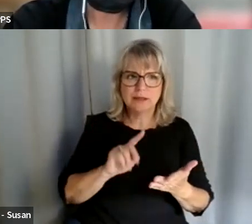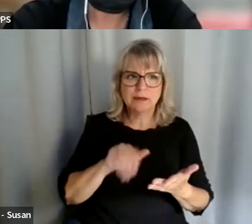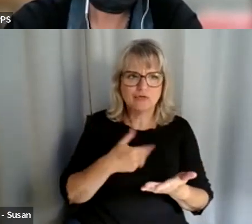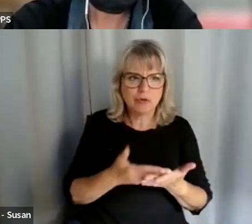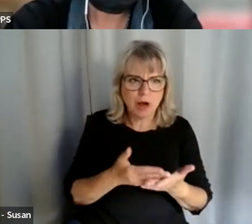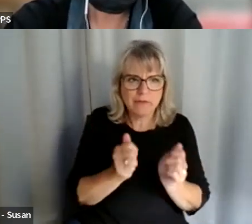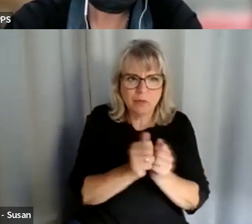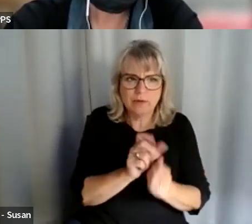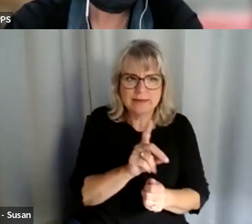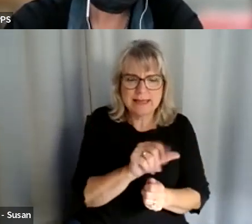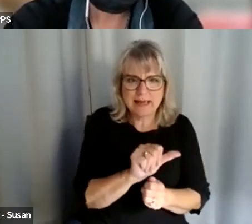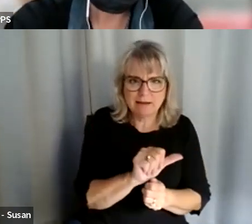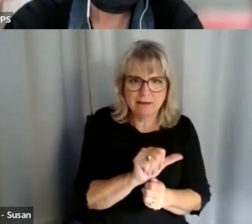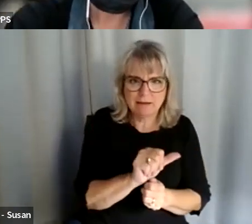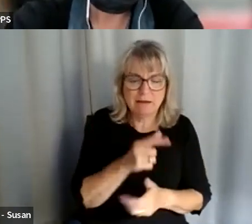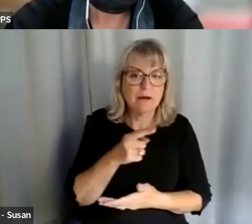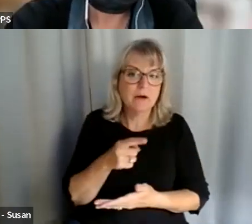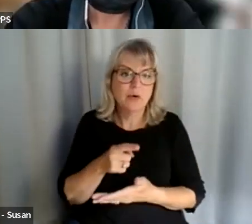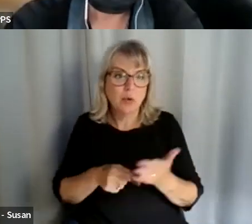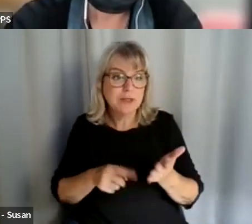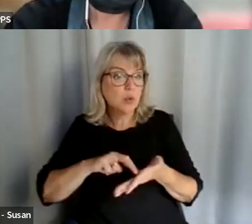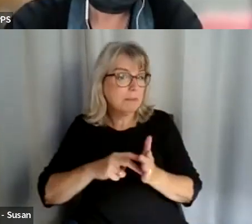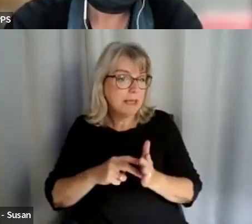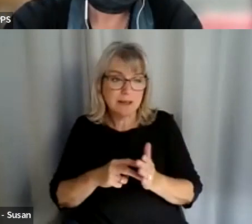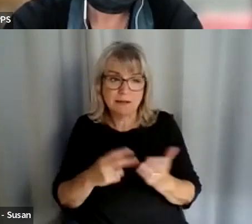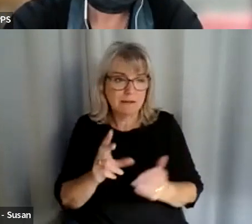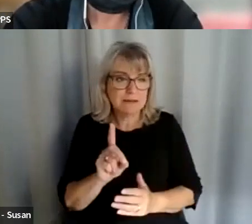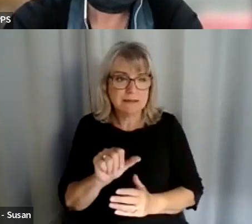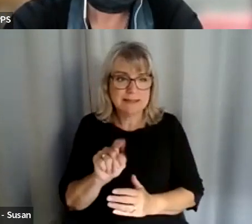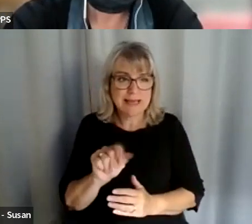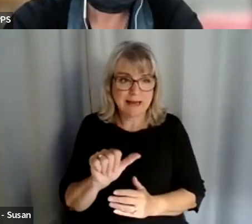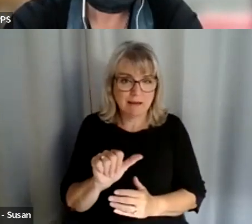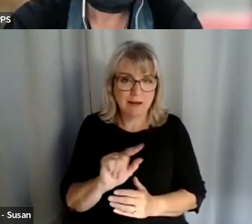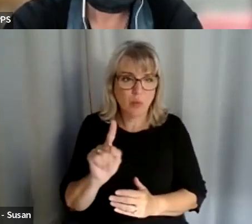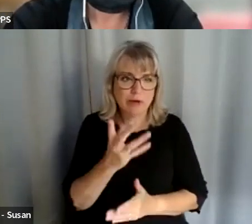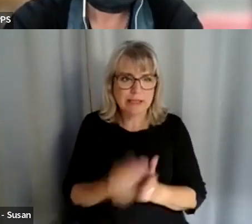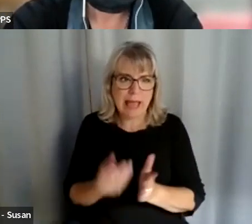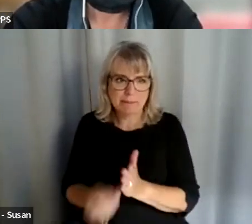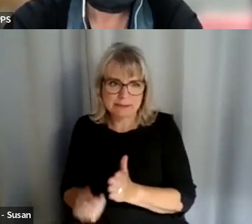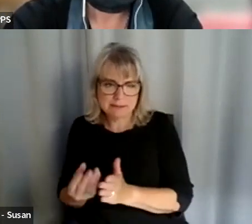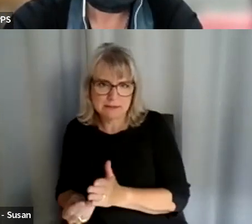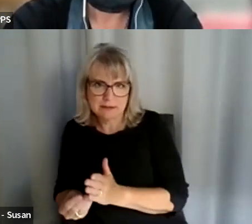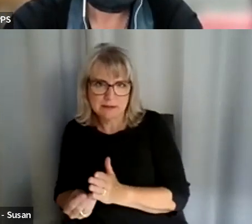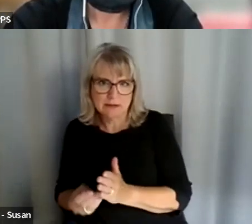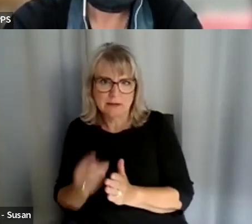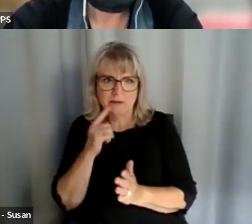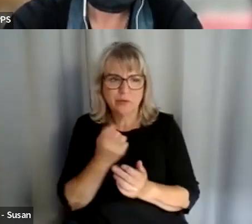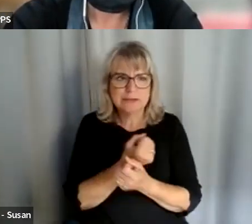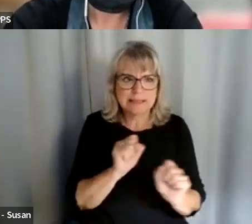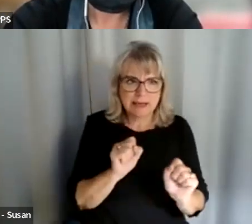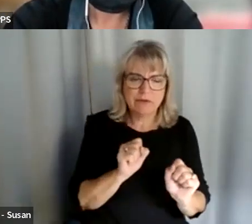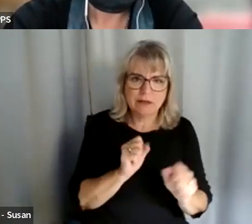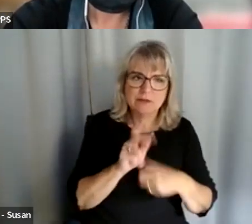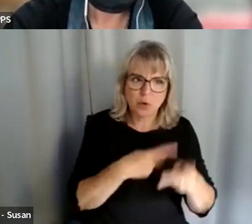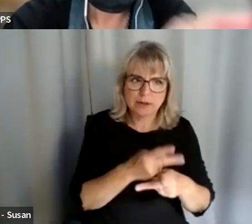one thing that I would like to focus on is like, what do we mean by data and where are our gaps? Like, but getting into that, like, for example, Safer Choice is one kind of